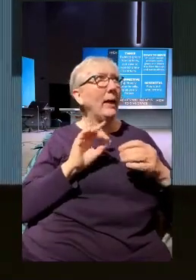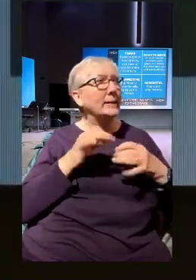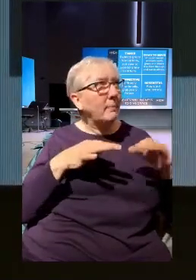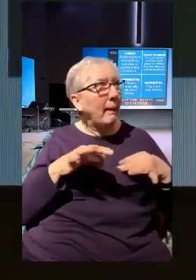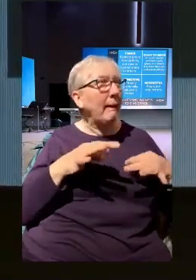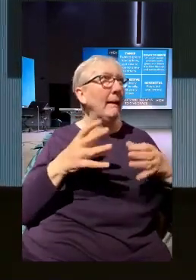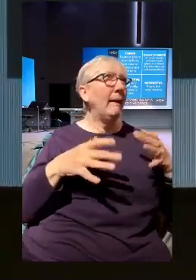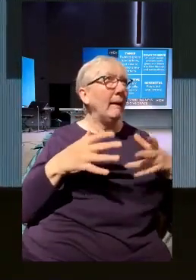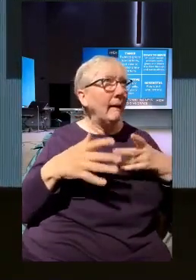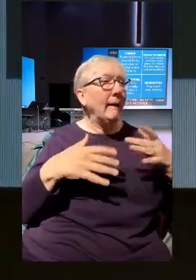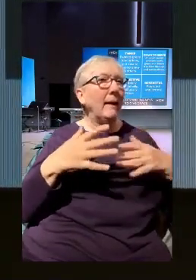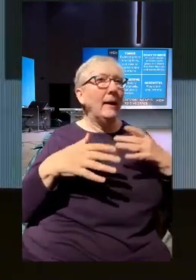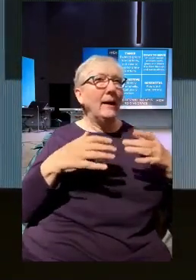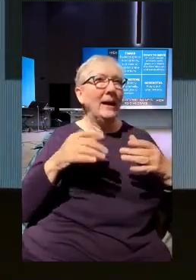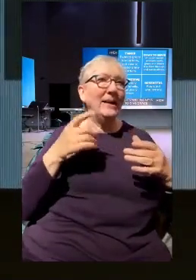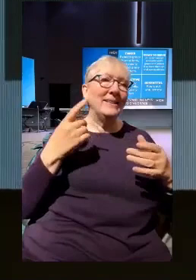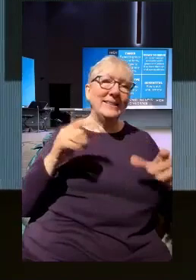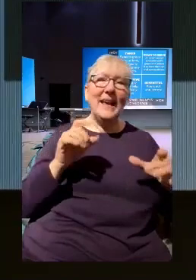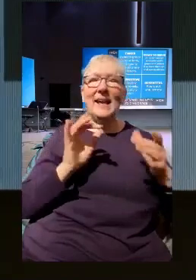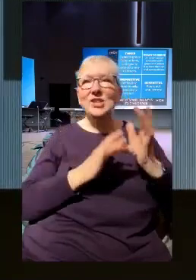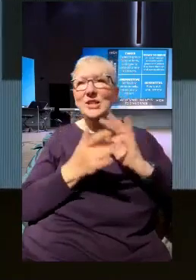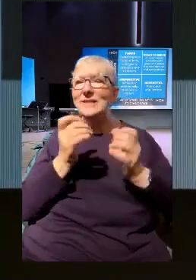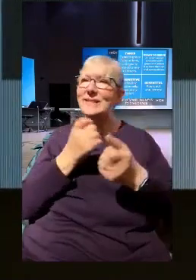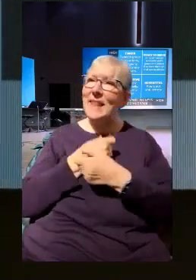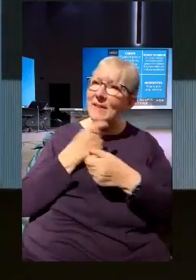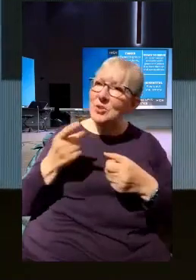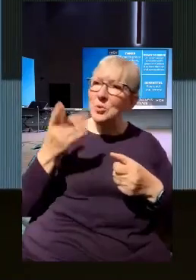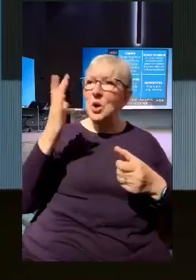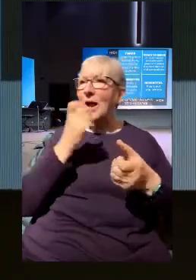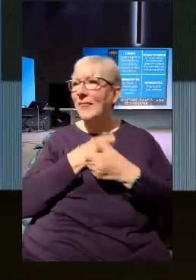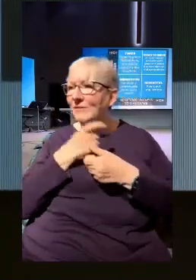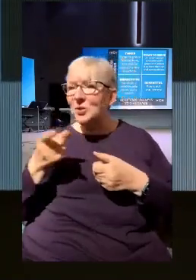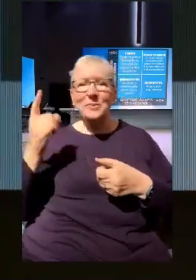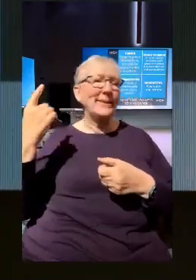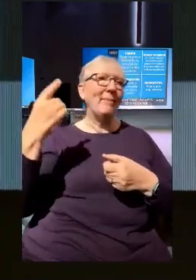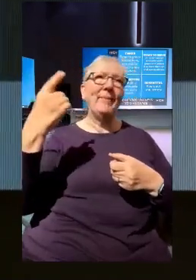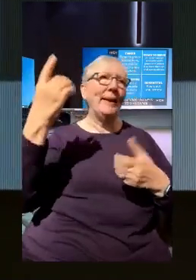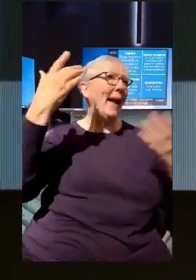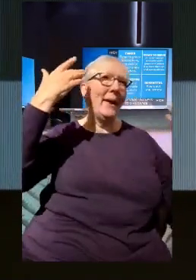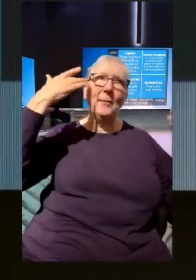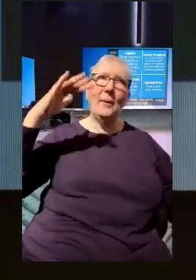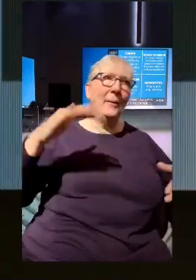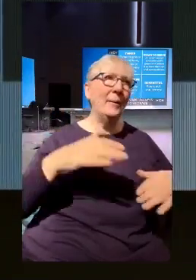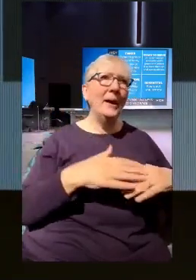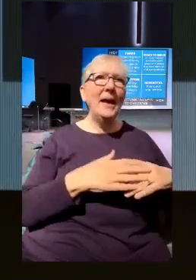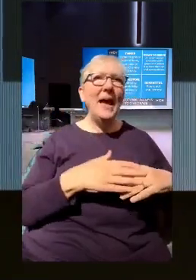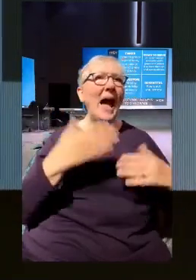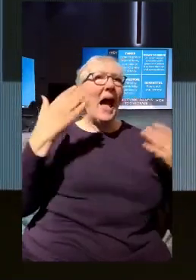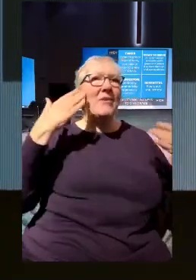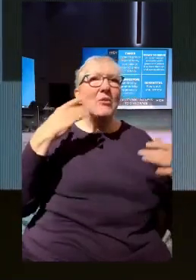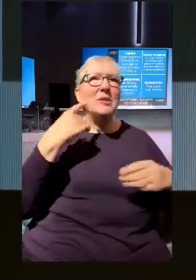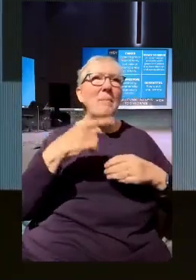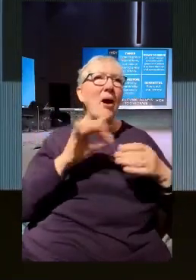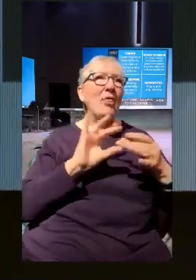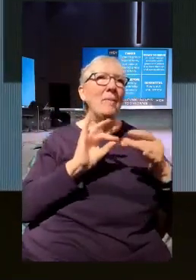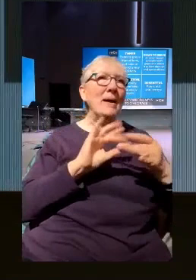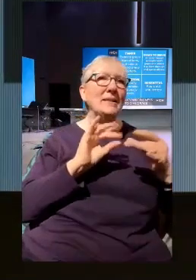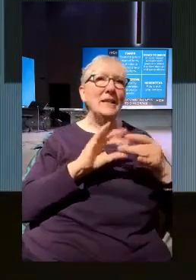something like, Jesus loves you, or God loves you, or something, and I got in my car and went home, and I don't even know if it was about the message I gave him as much as it was a test for